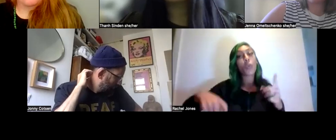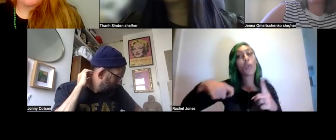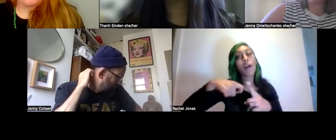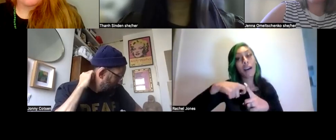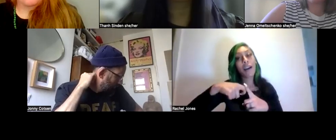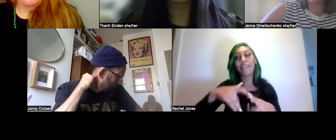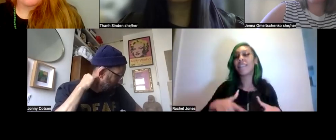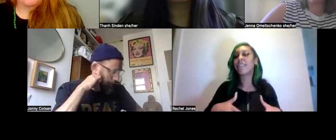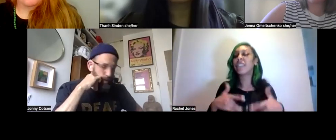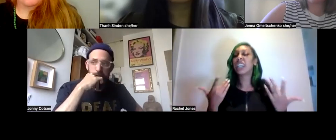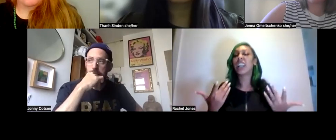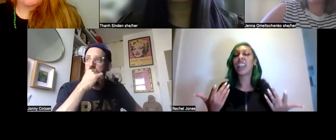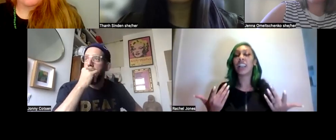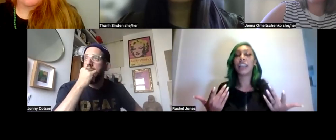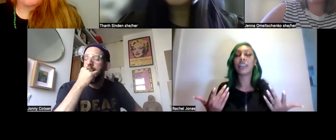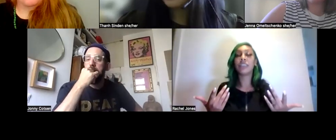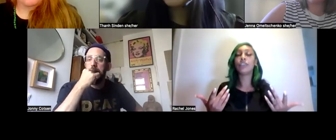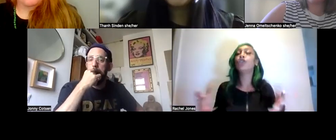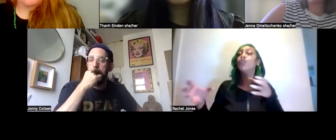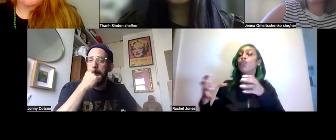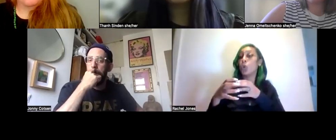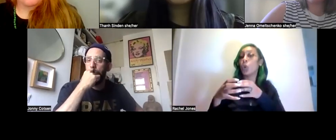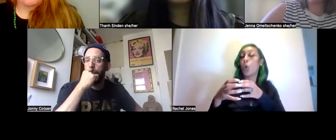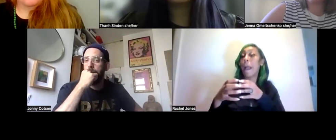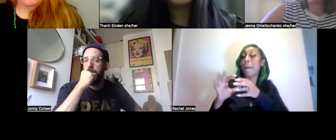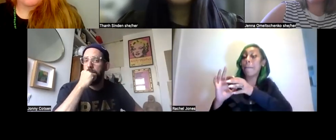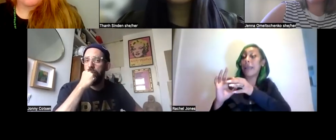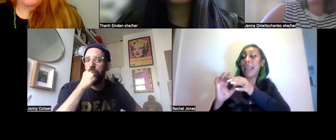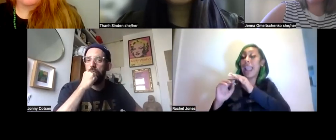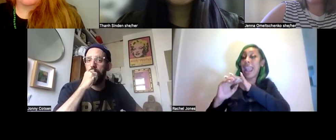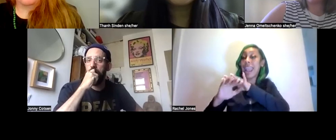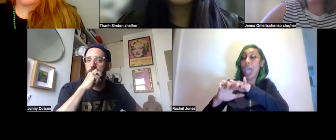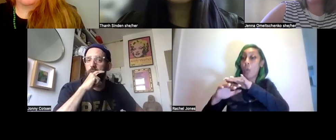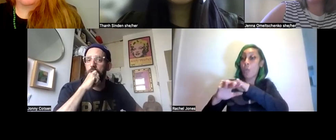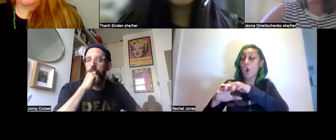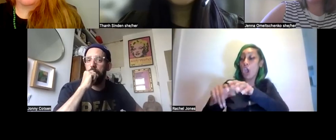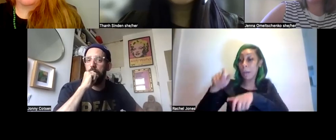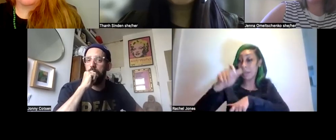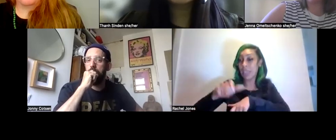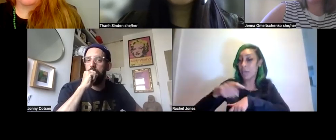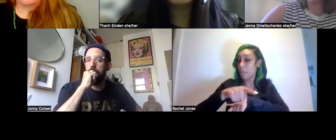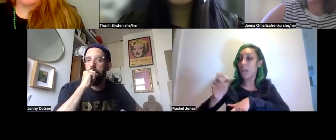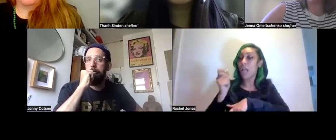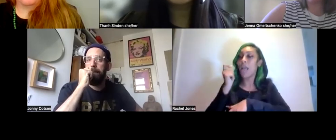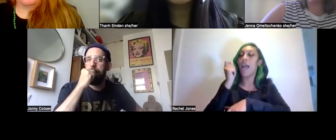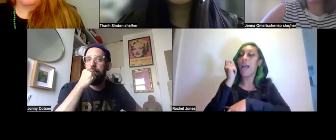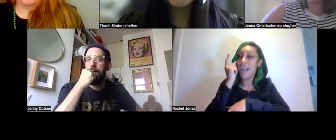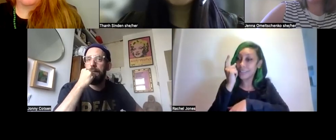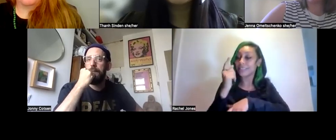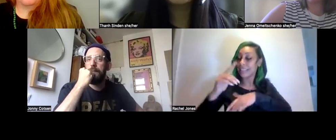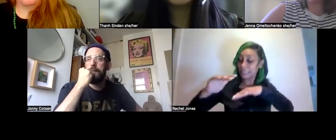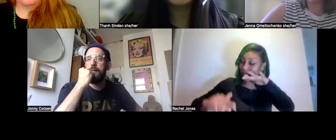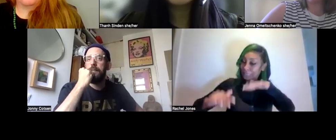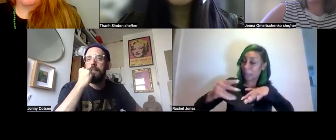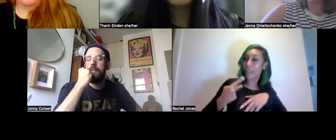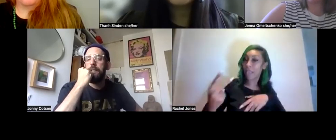they felt there was a group and a network of people who understood their experiences, who can share